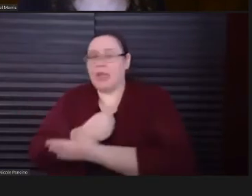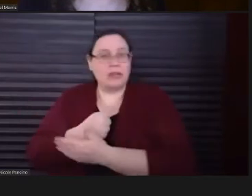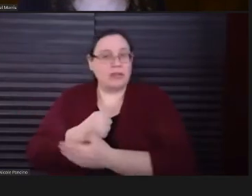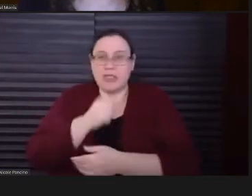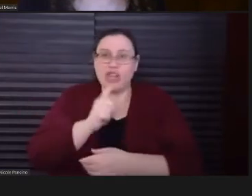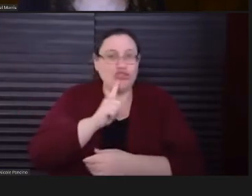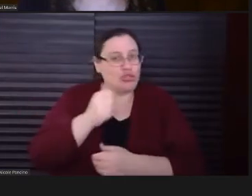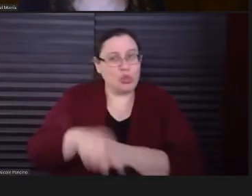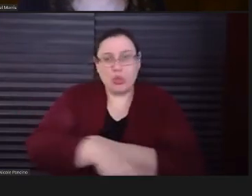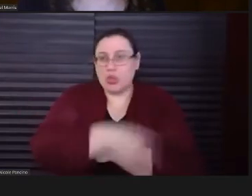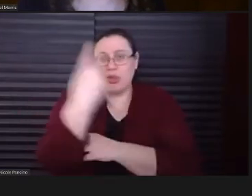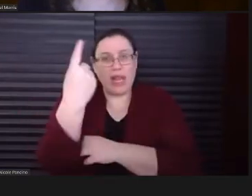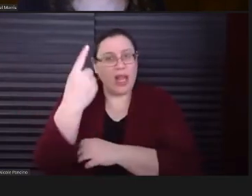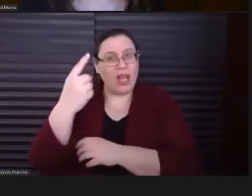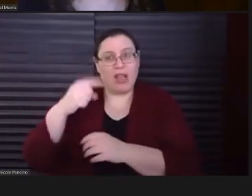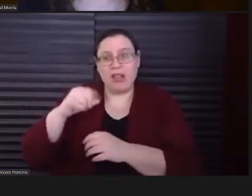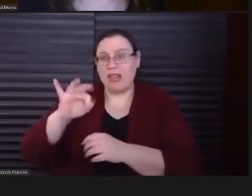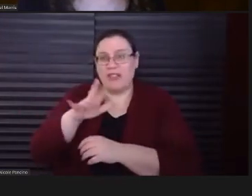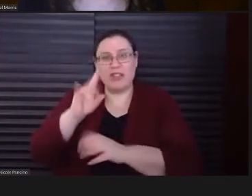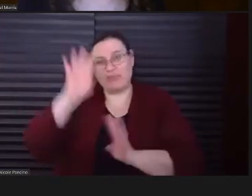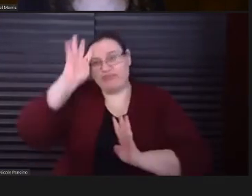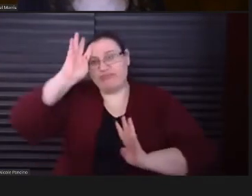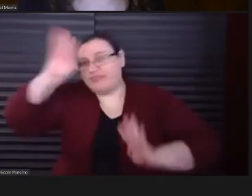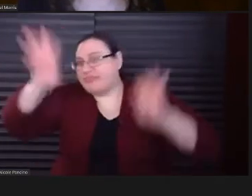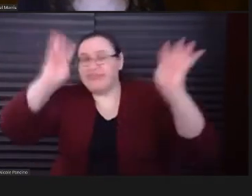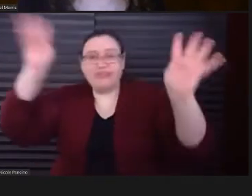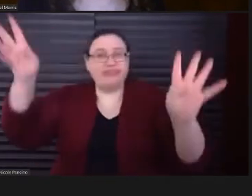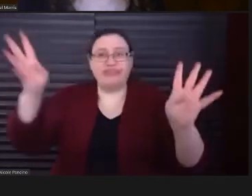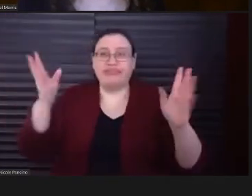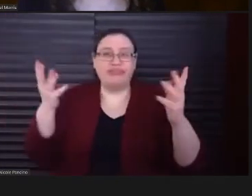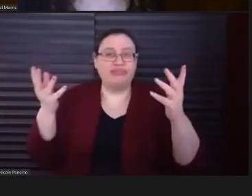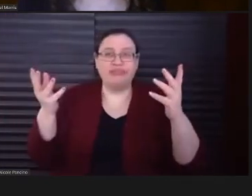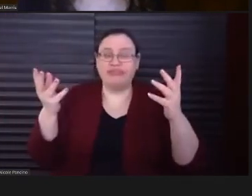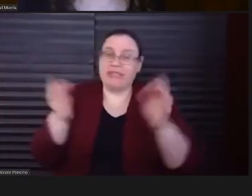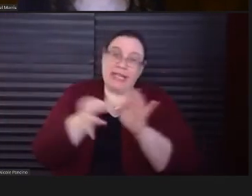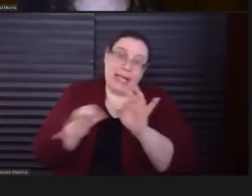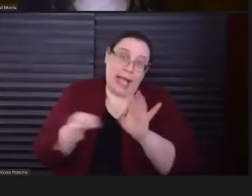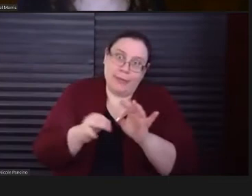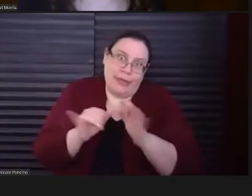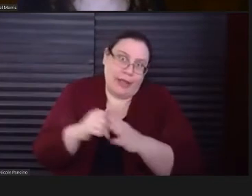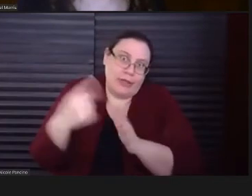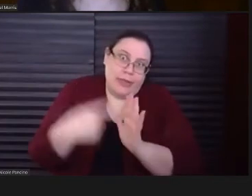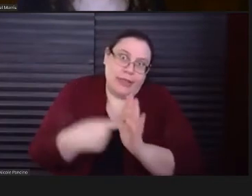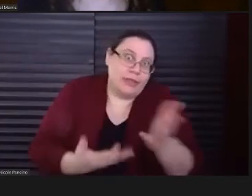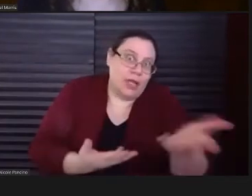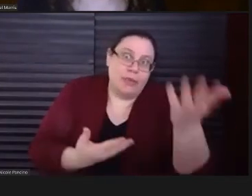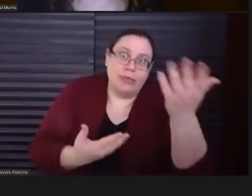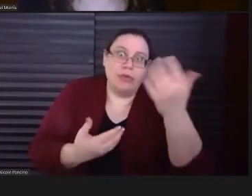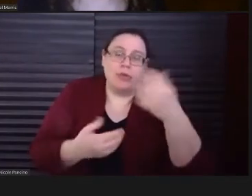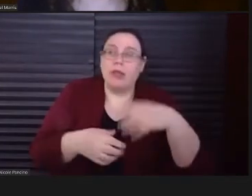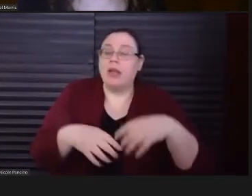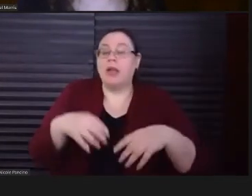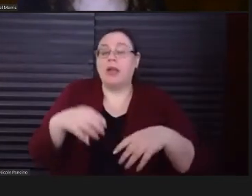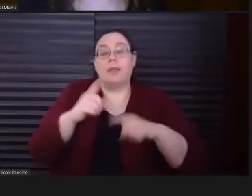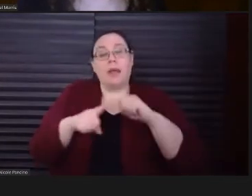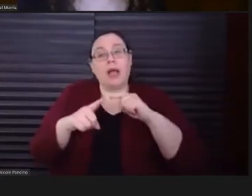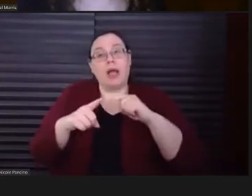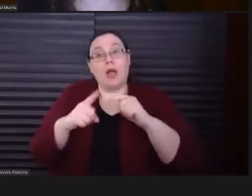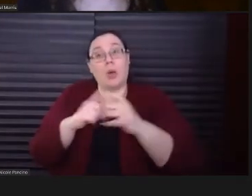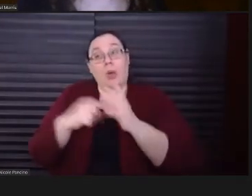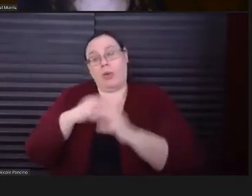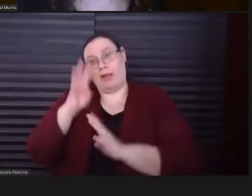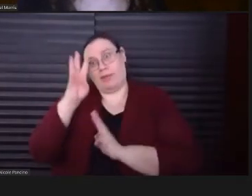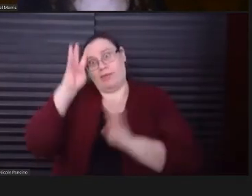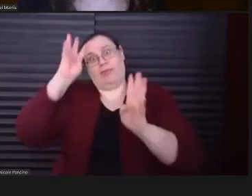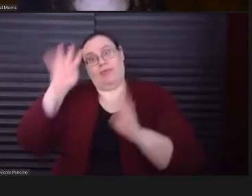in the field that's being borrowed. Uh, Captioning, of course, being one of them. But what we come up with in the field